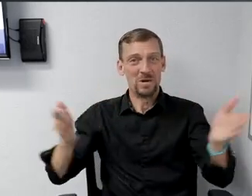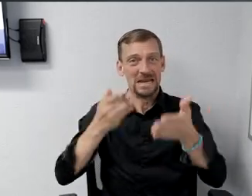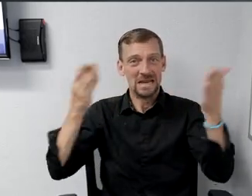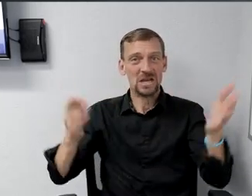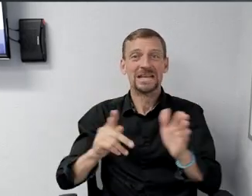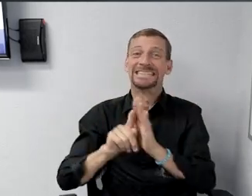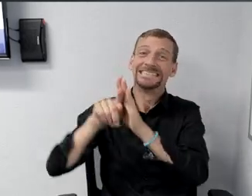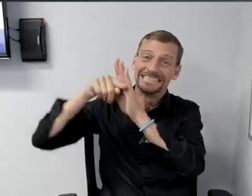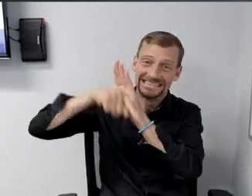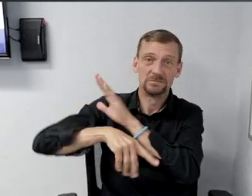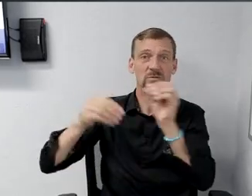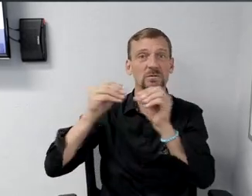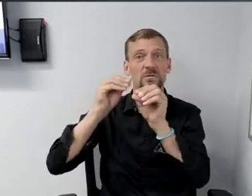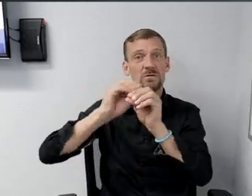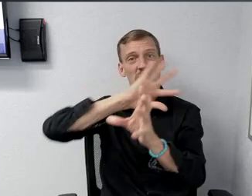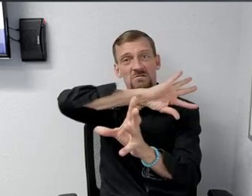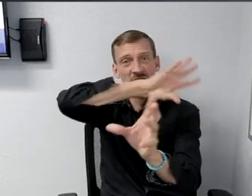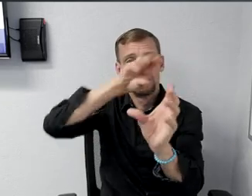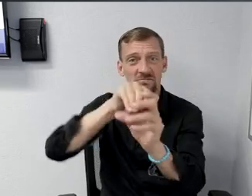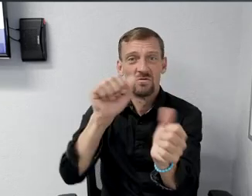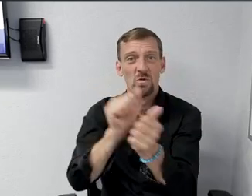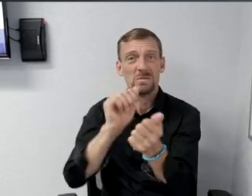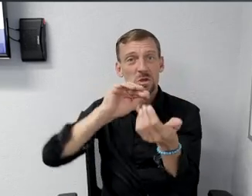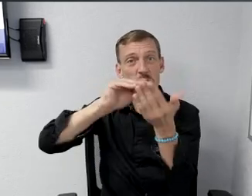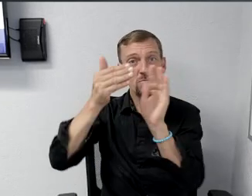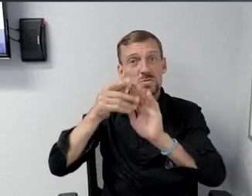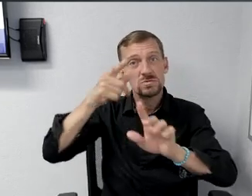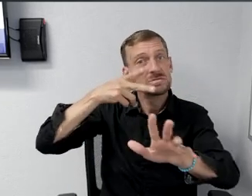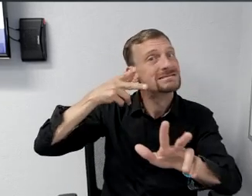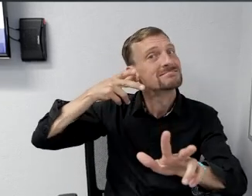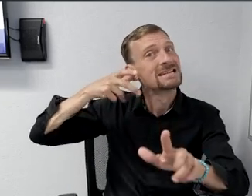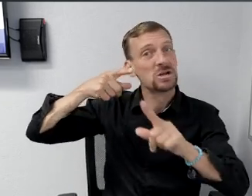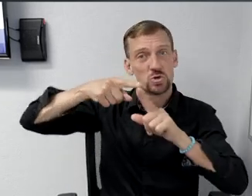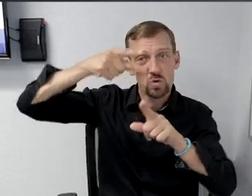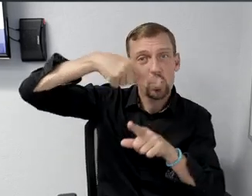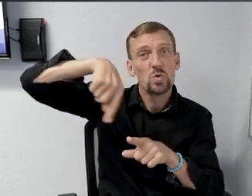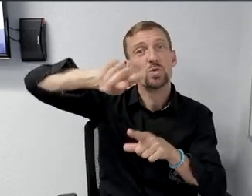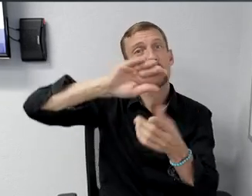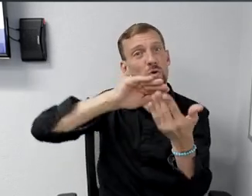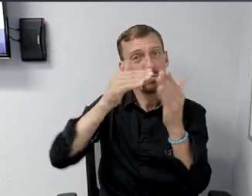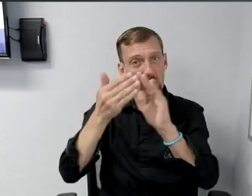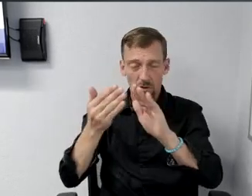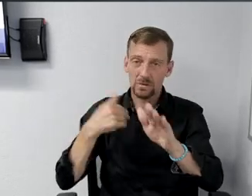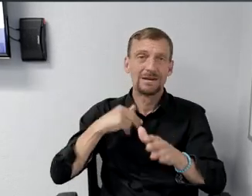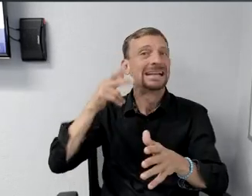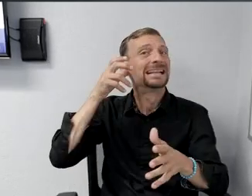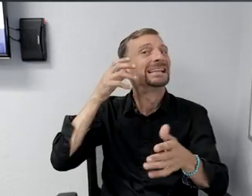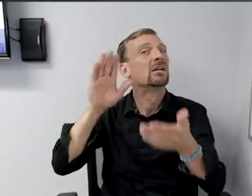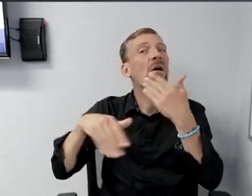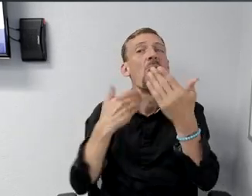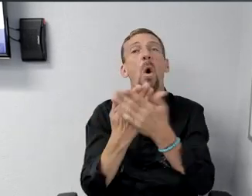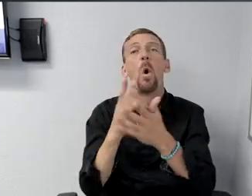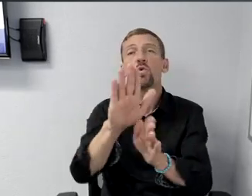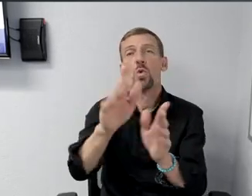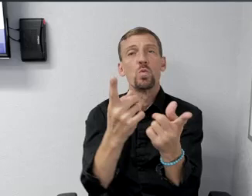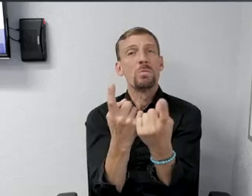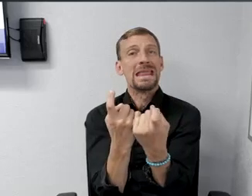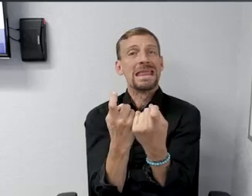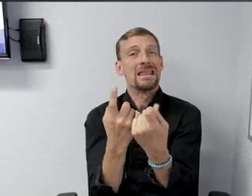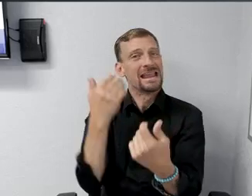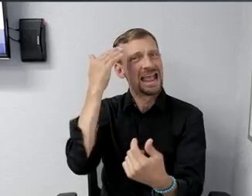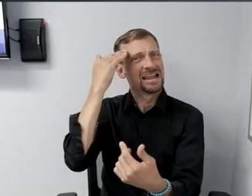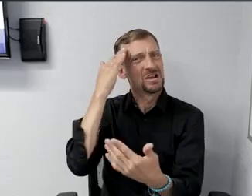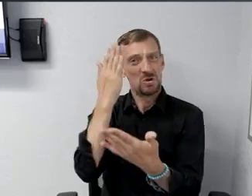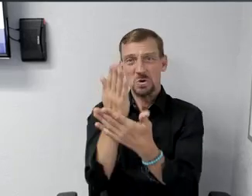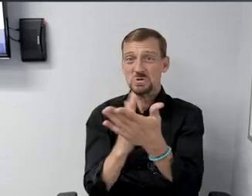much deeper engagement with our community and listening carefully and just answering all questions you have. We know some of the questions are going to